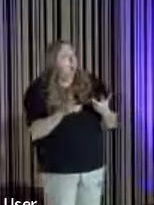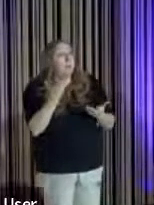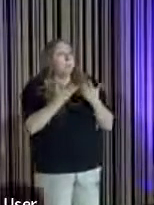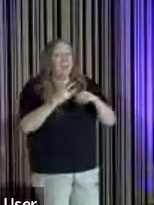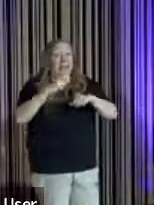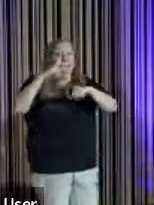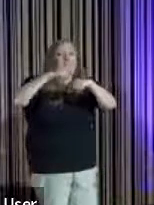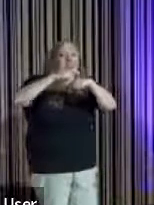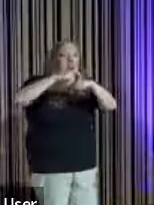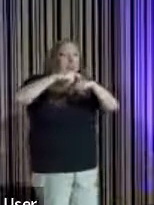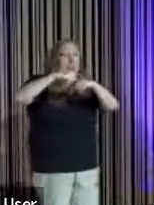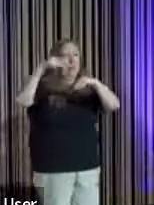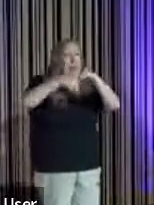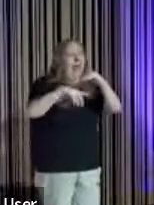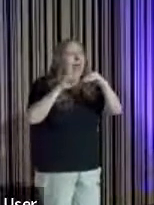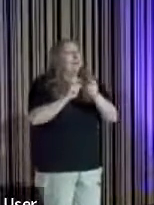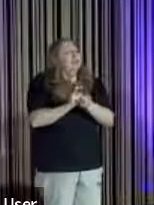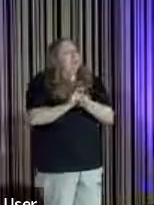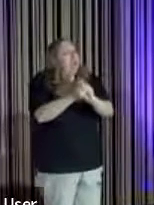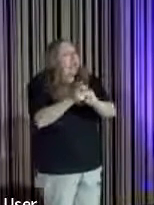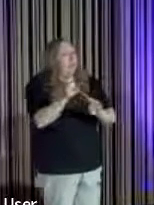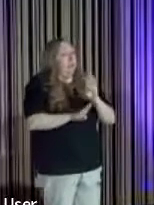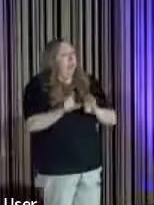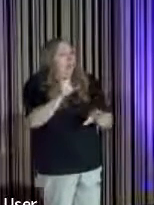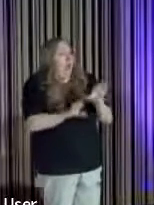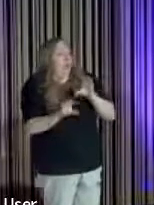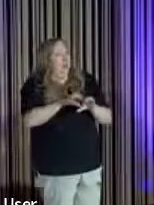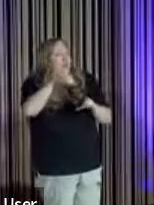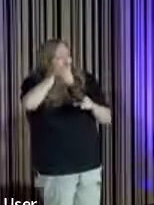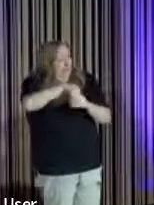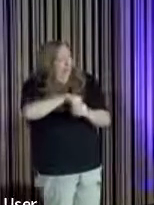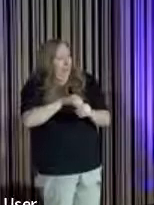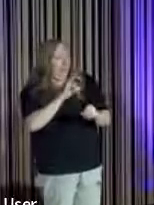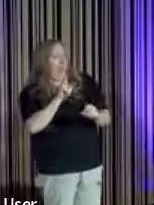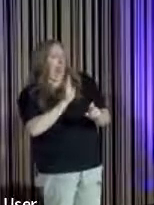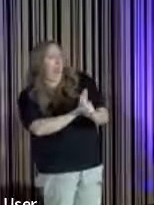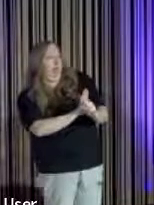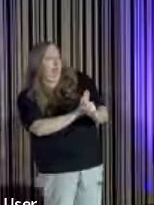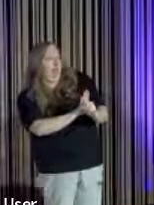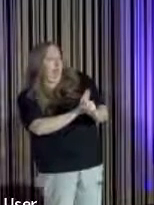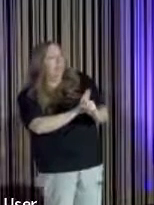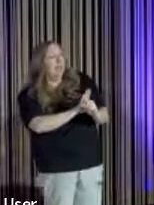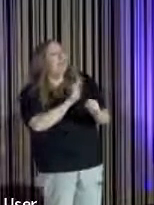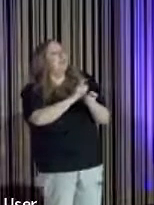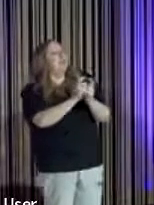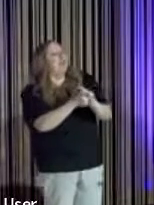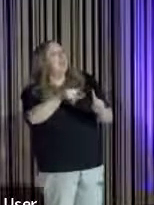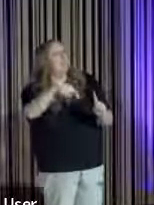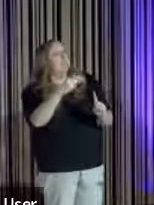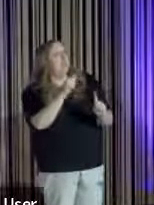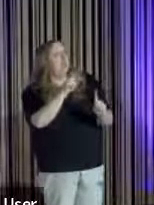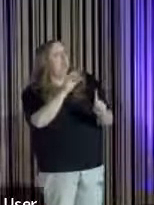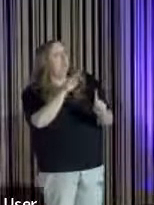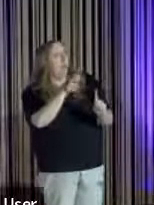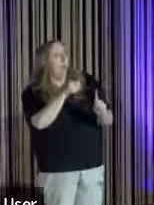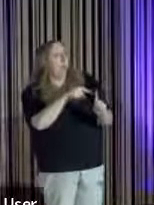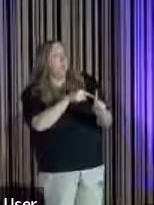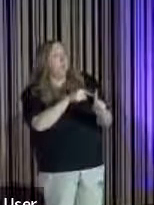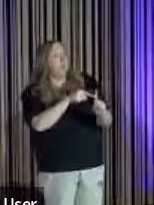change the biochemistry, the pheromones that cells put out, so that they're actually attractive to